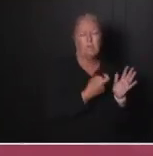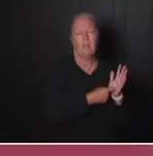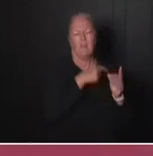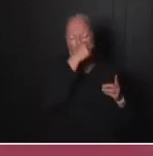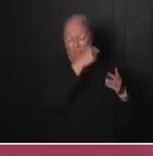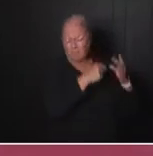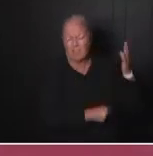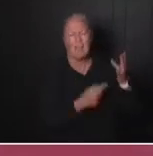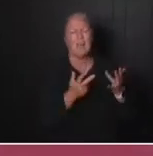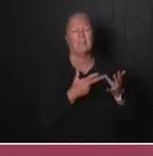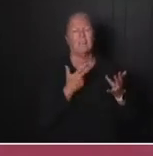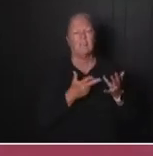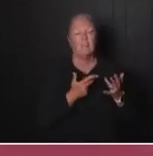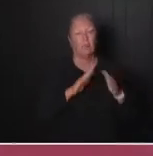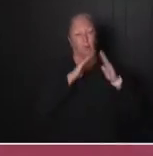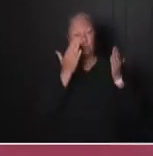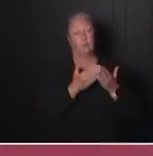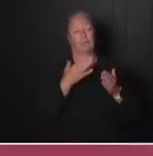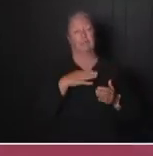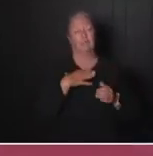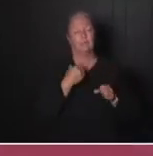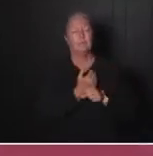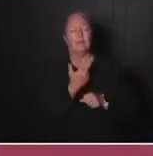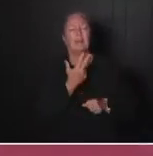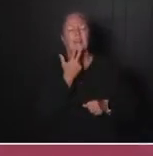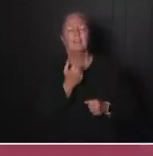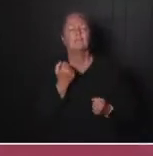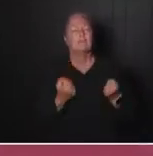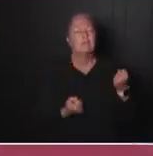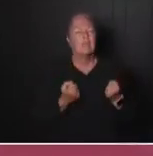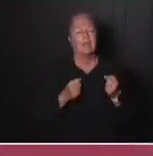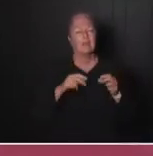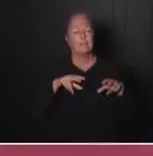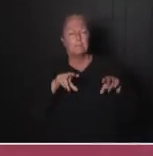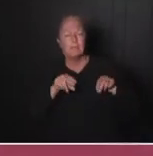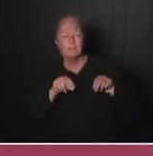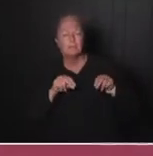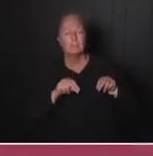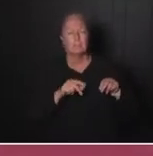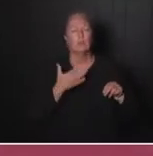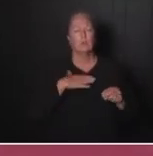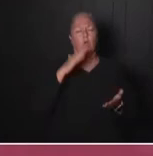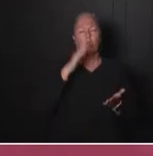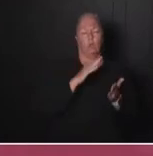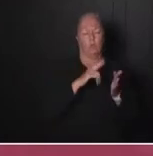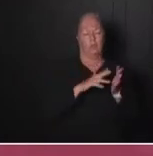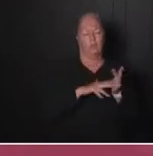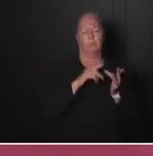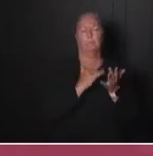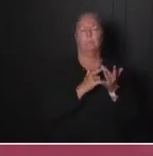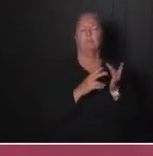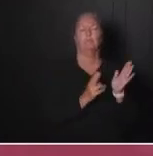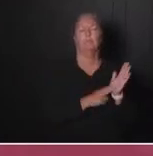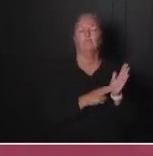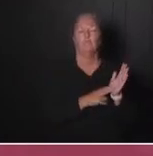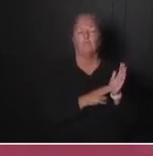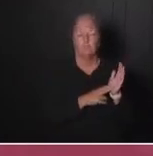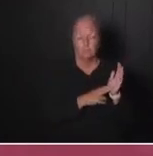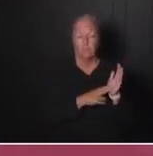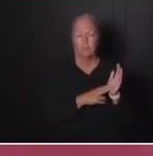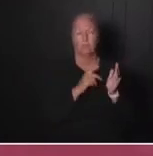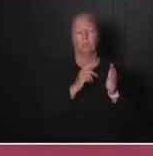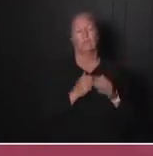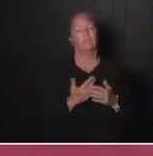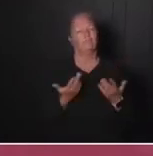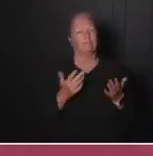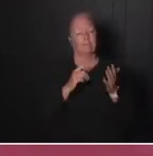rare earths the world needs to make electric vehicles, batteries and low emission technologies. We will take advantage of